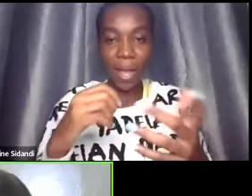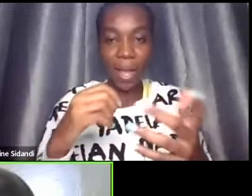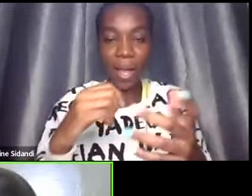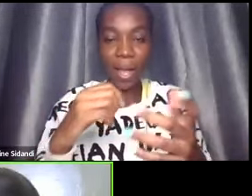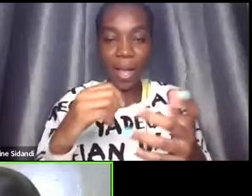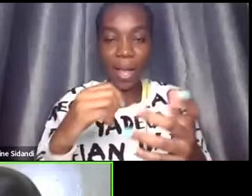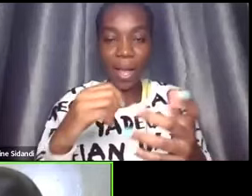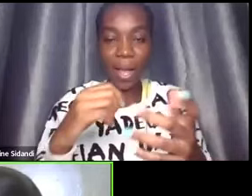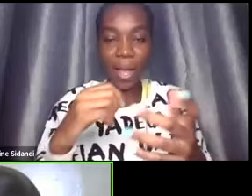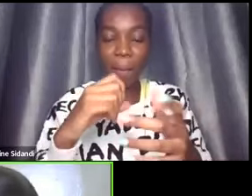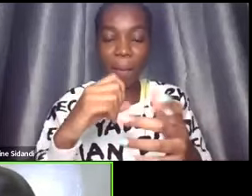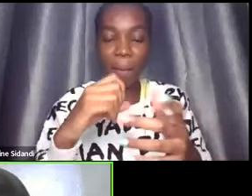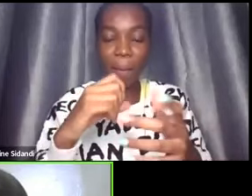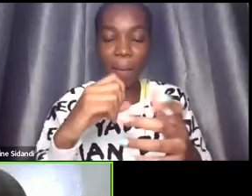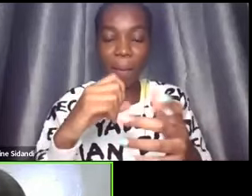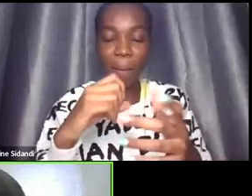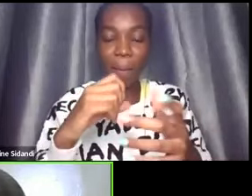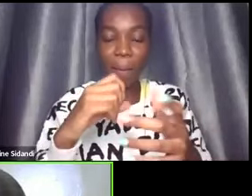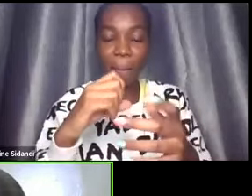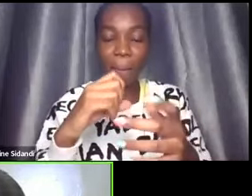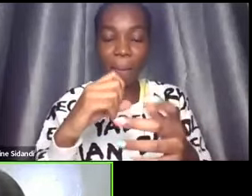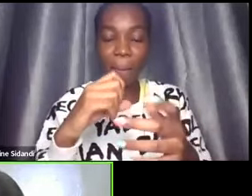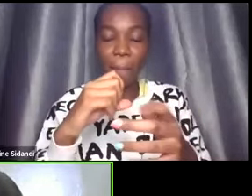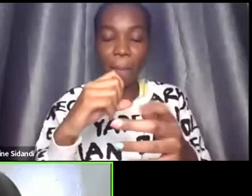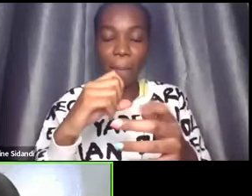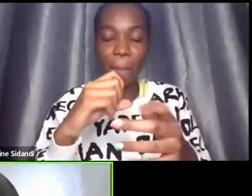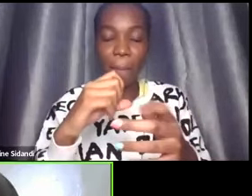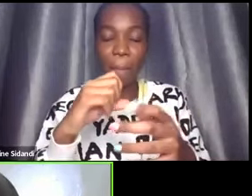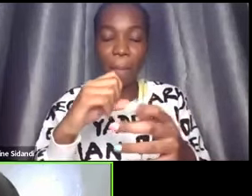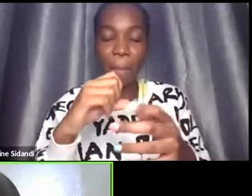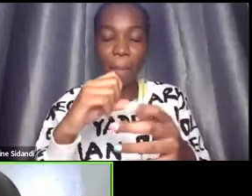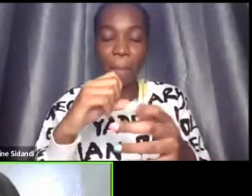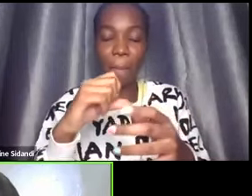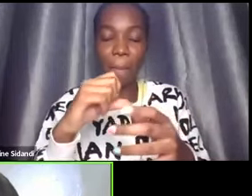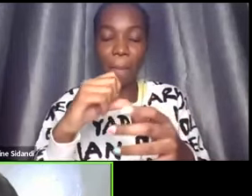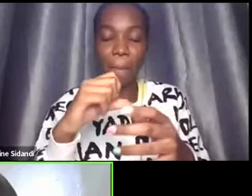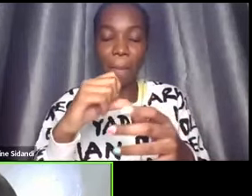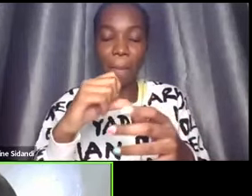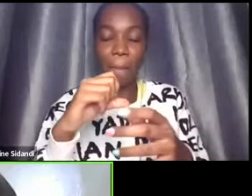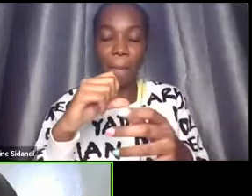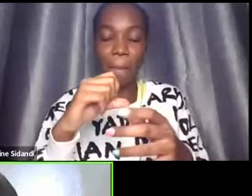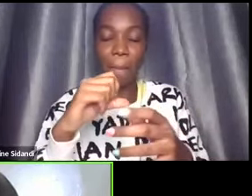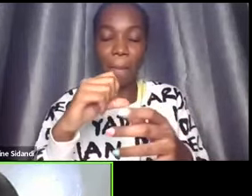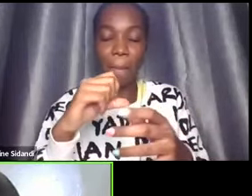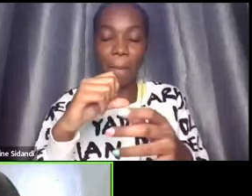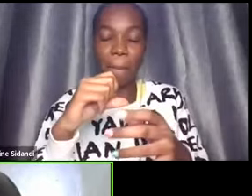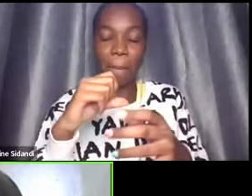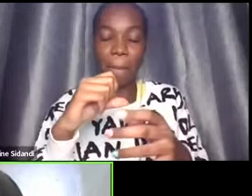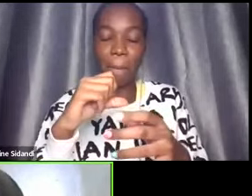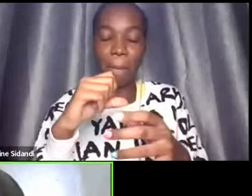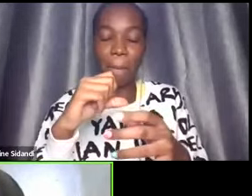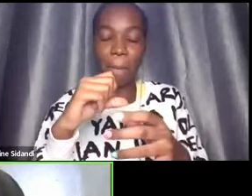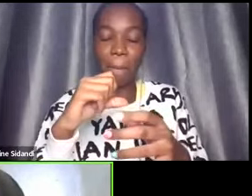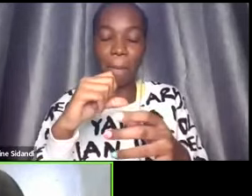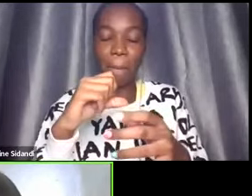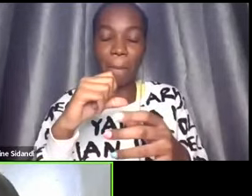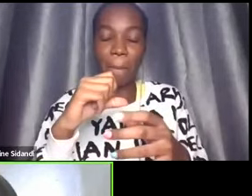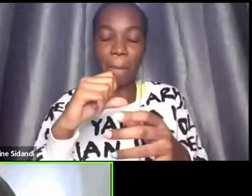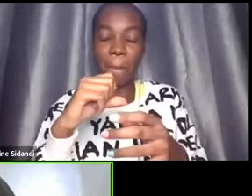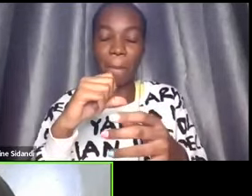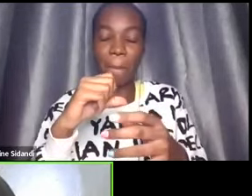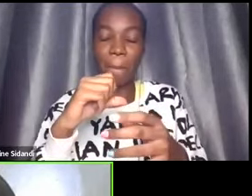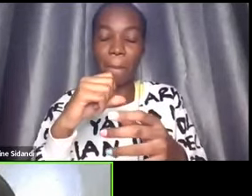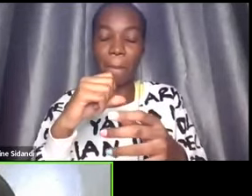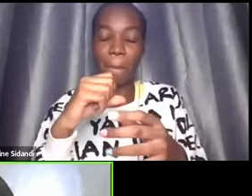employees are supposed to be peaceful right from home. Therefore, this constitutes about 34% of conflict at the workplace. There is